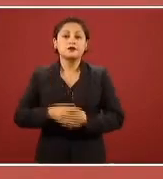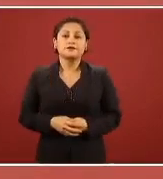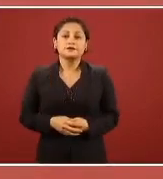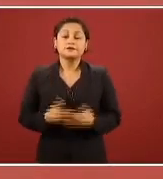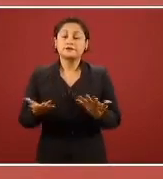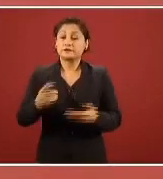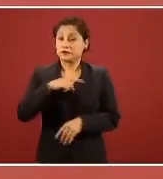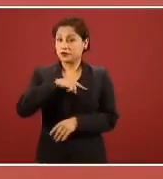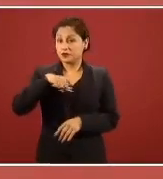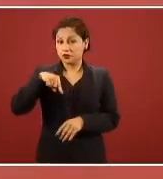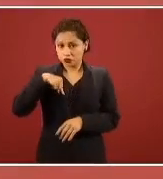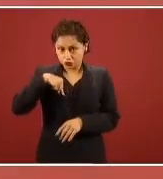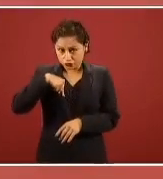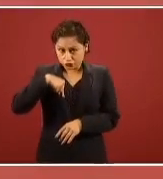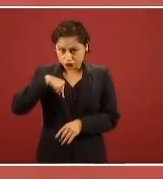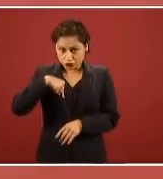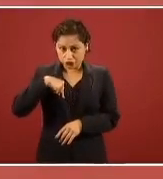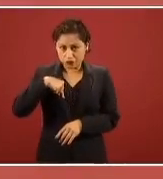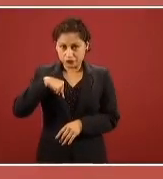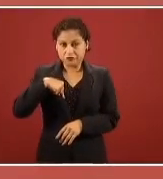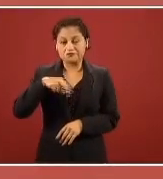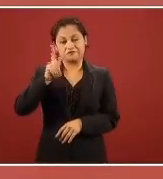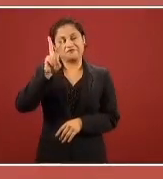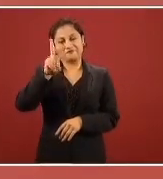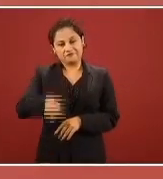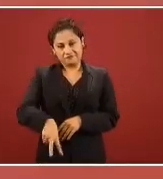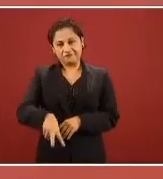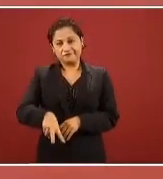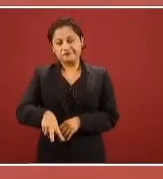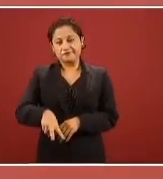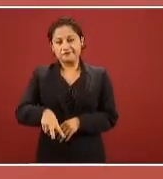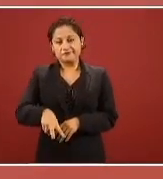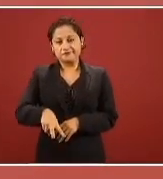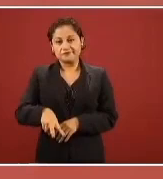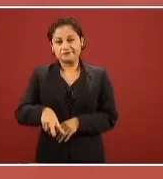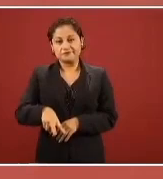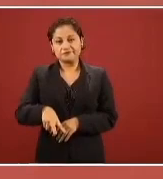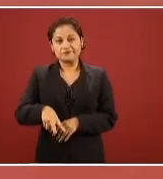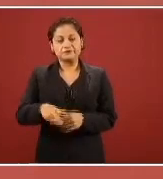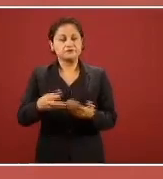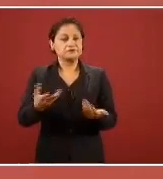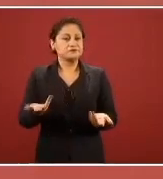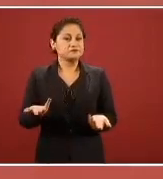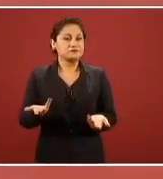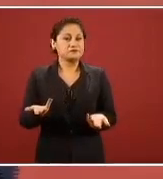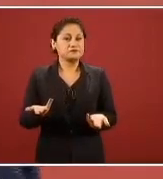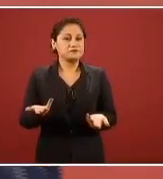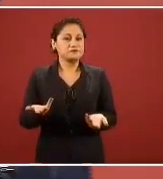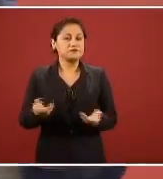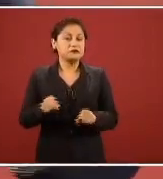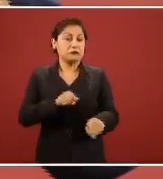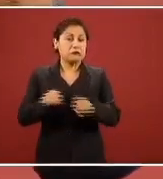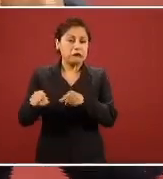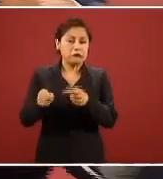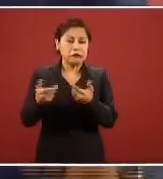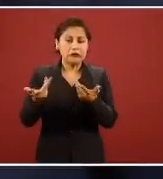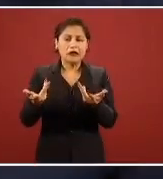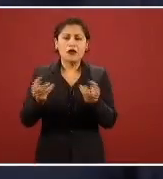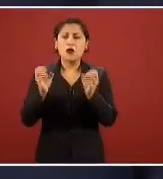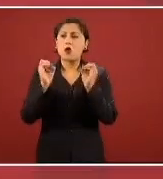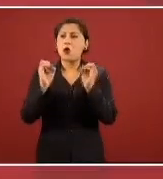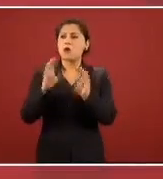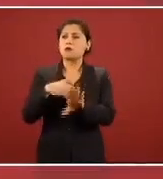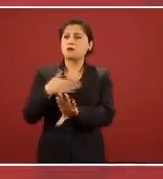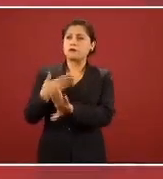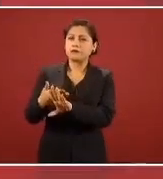la intención, la verdad. We do not have the intention, truly. To affect en lo particular o